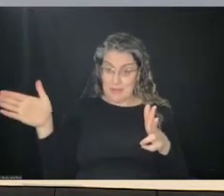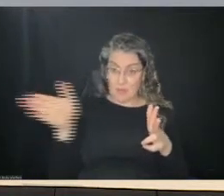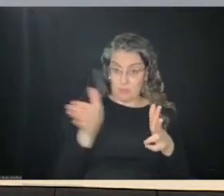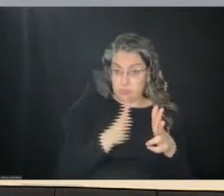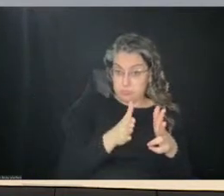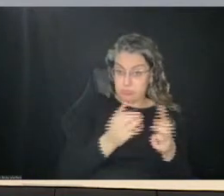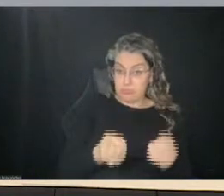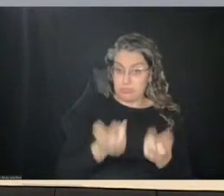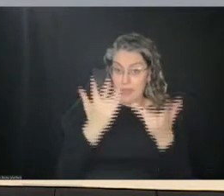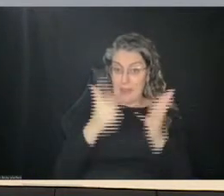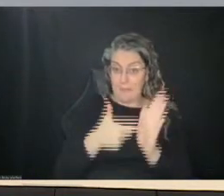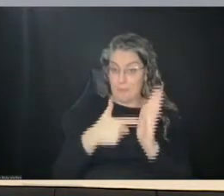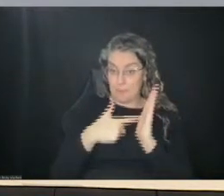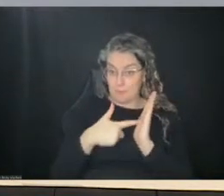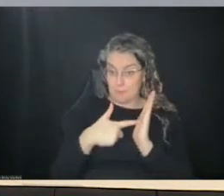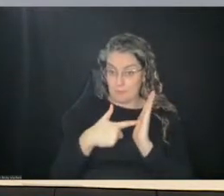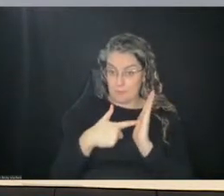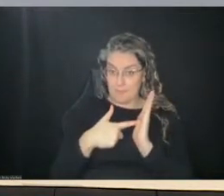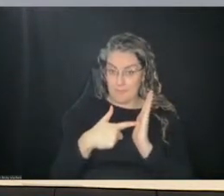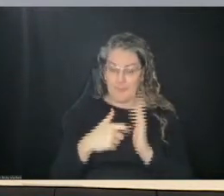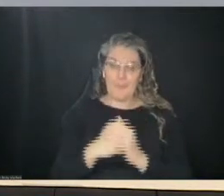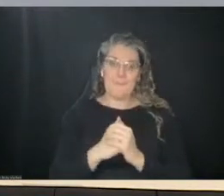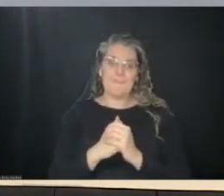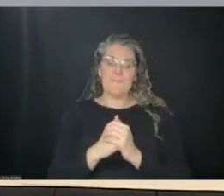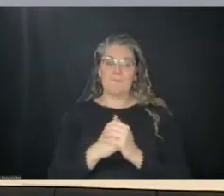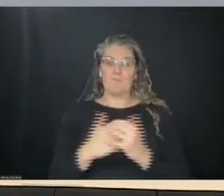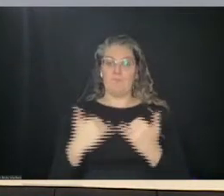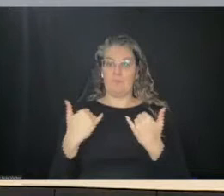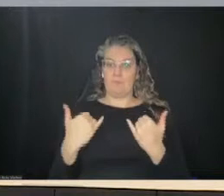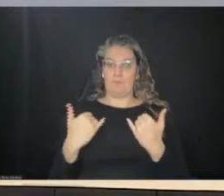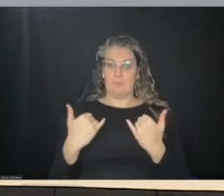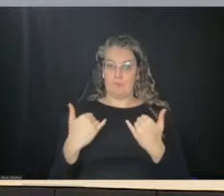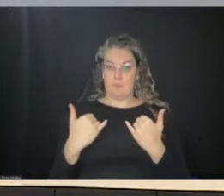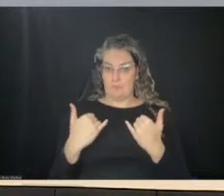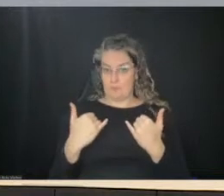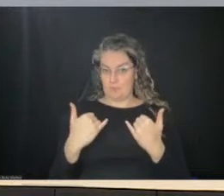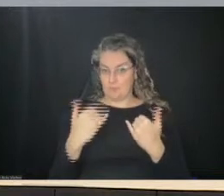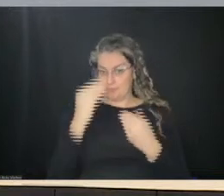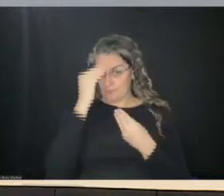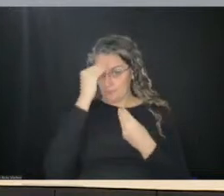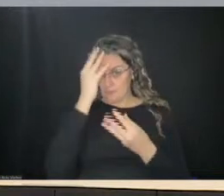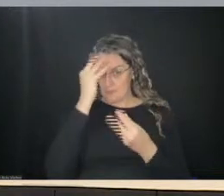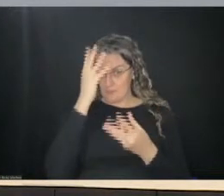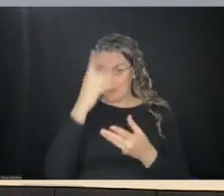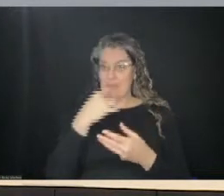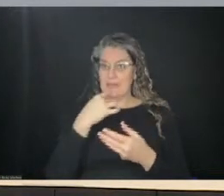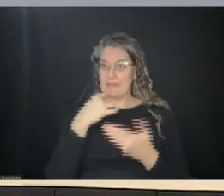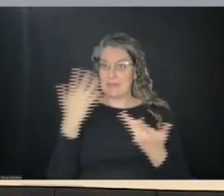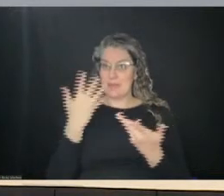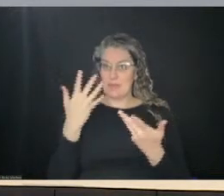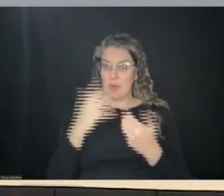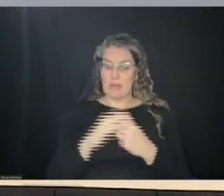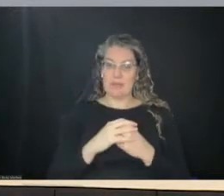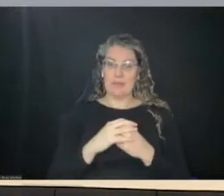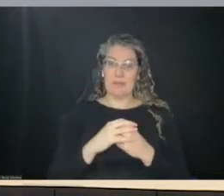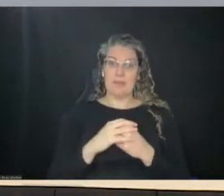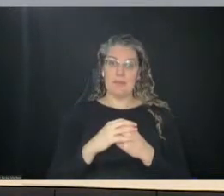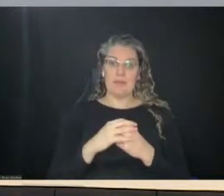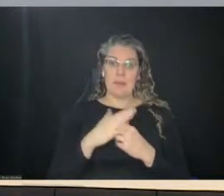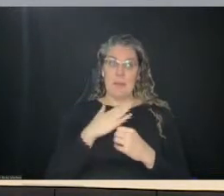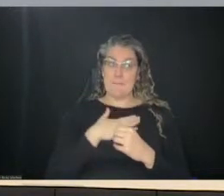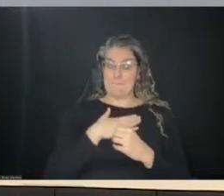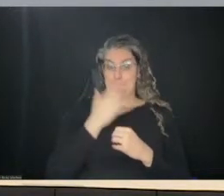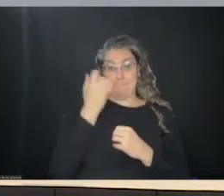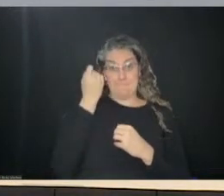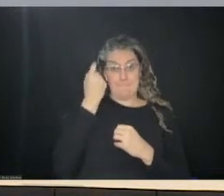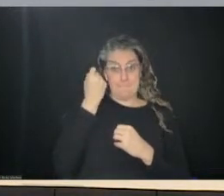And the information, I think certainly the plan is, as far as I understand it, is